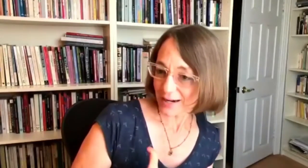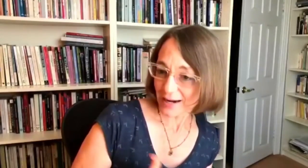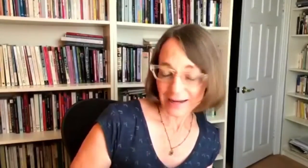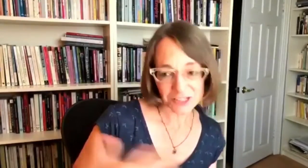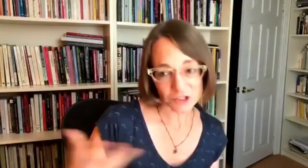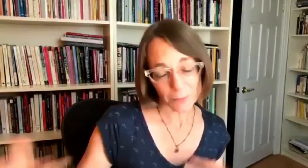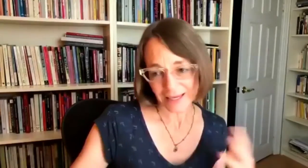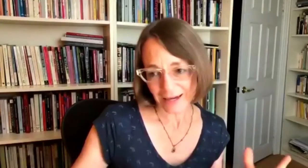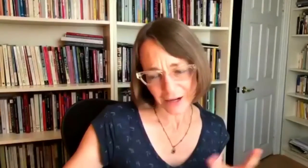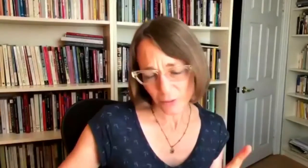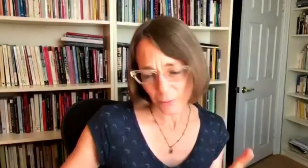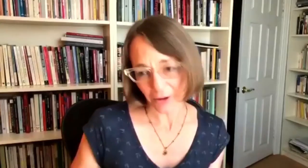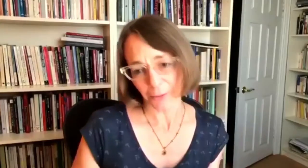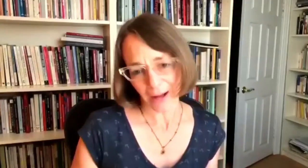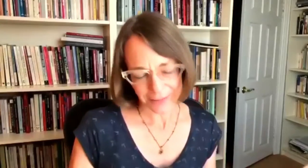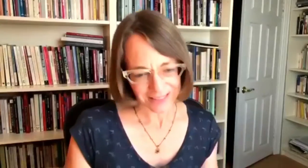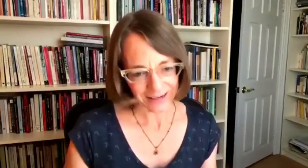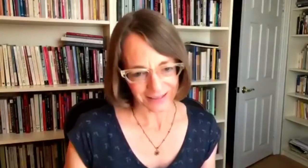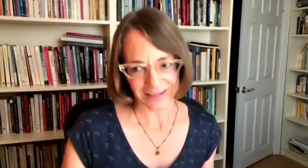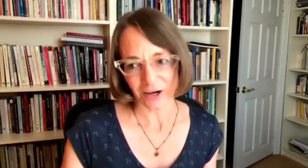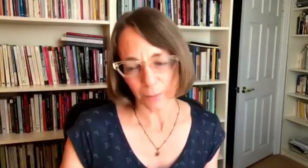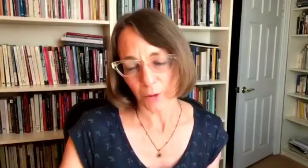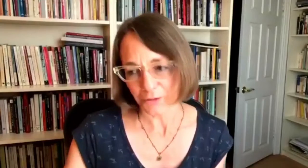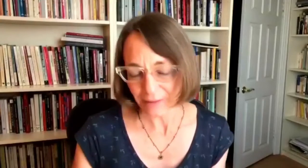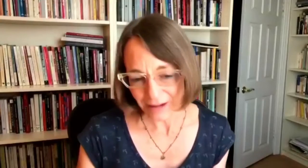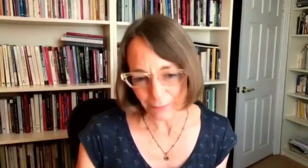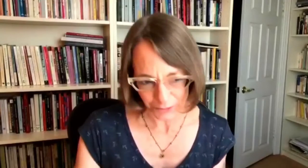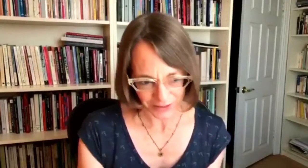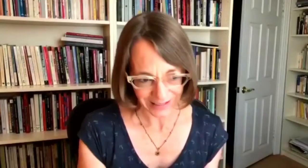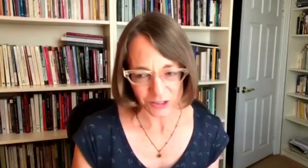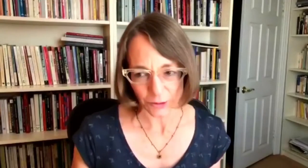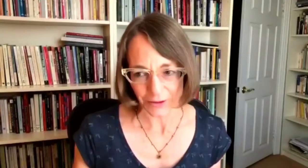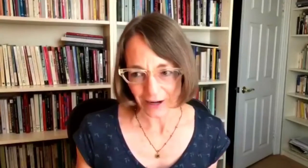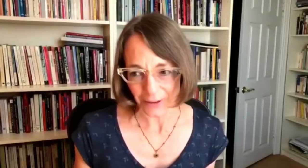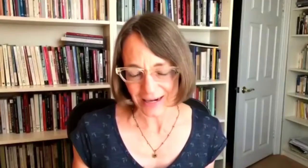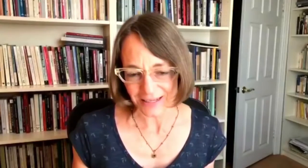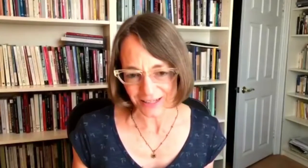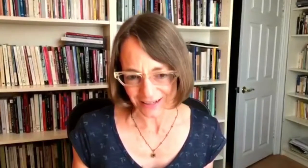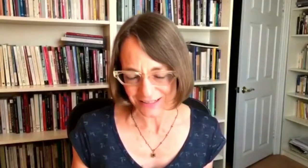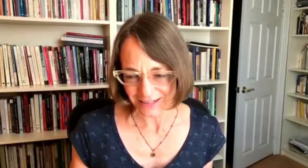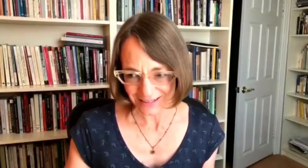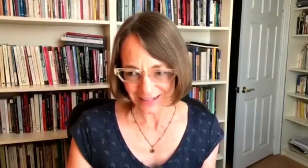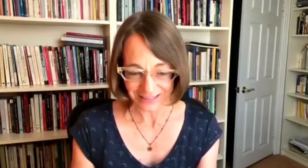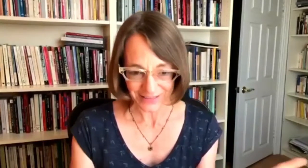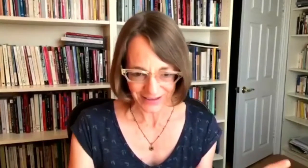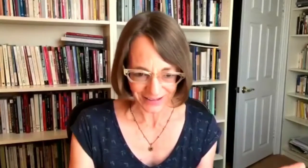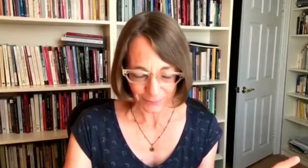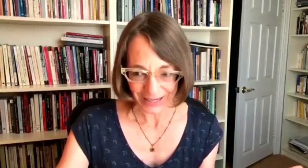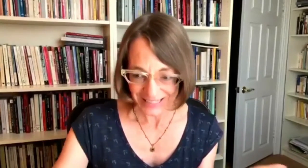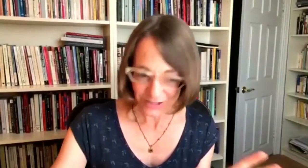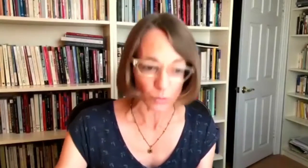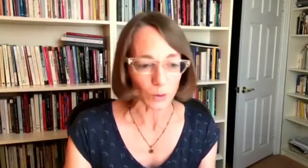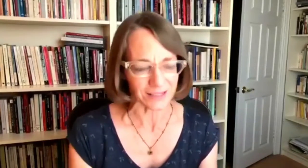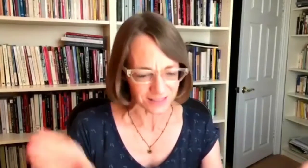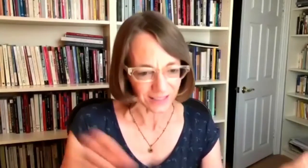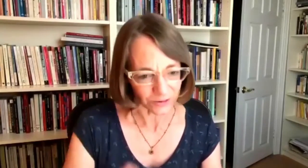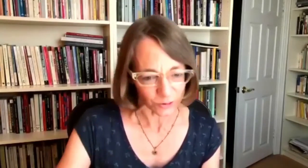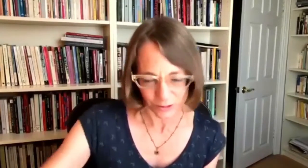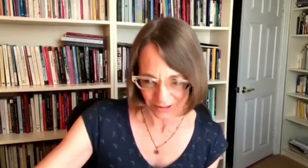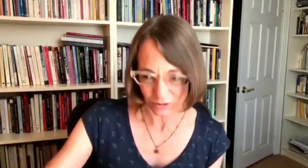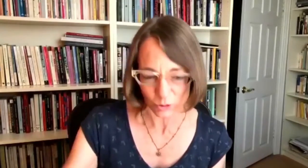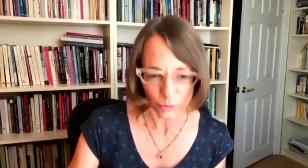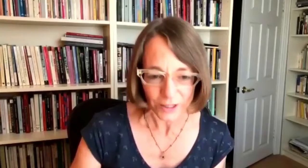way. So, and I think that in the Mexican end, despite the fact that we know that eugenics